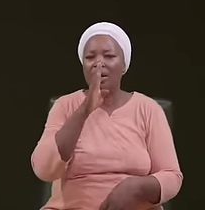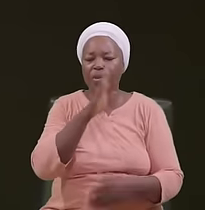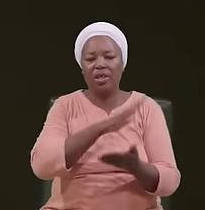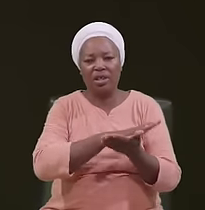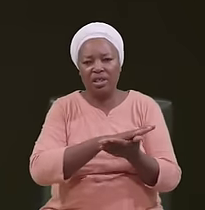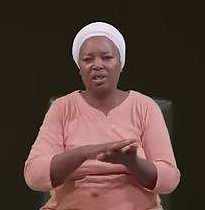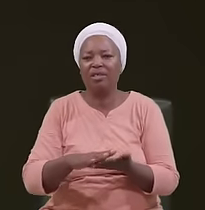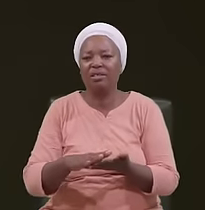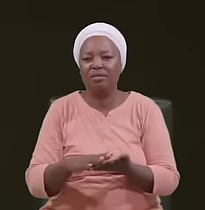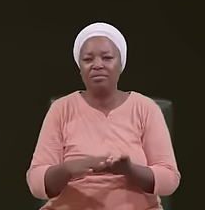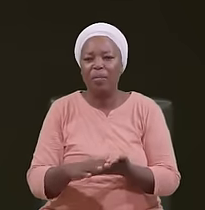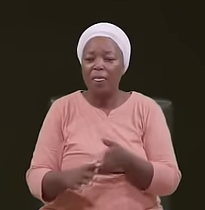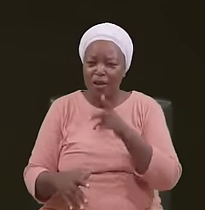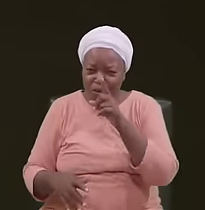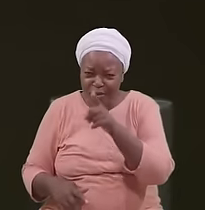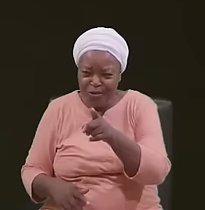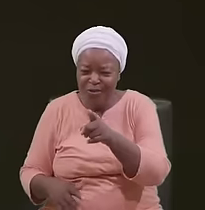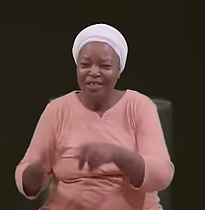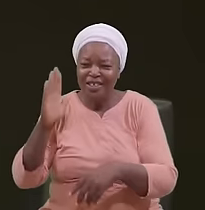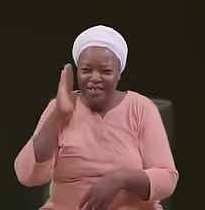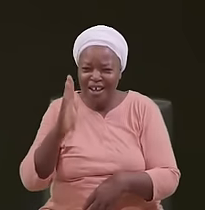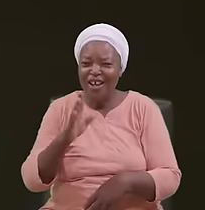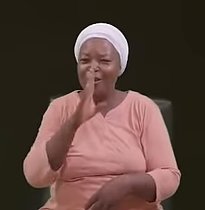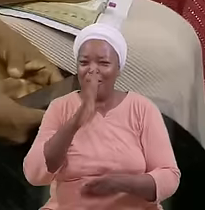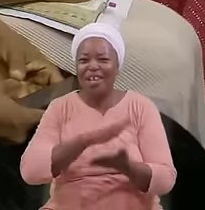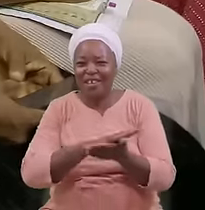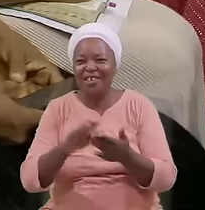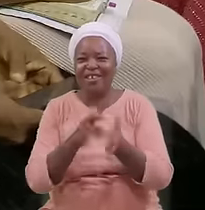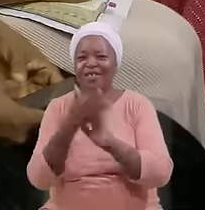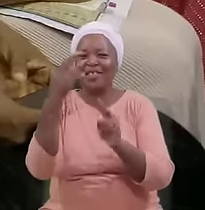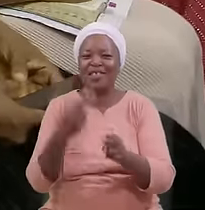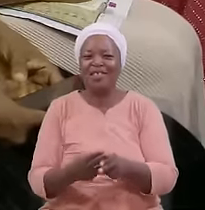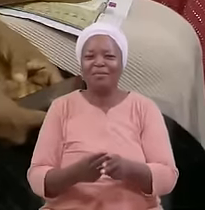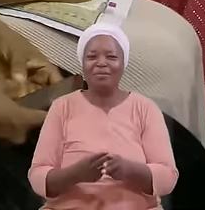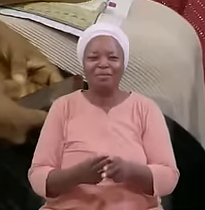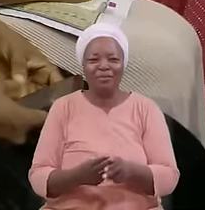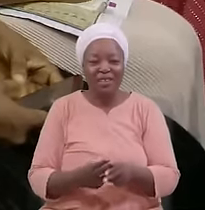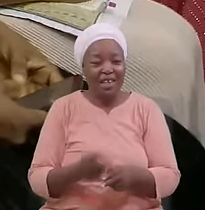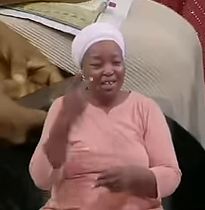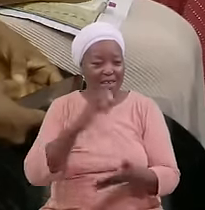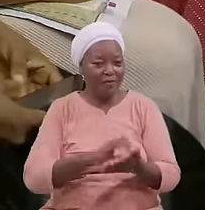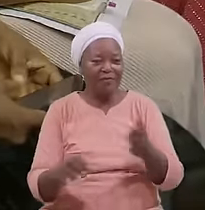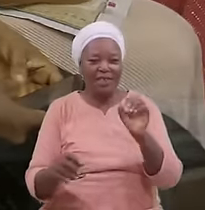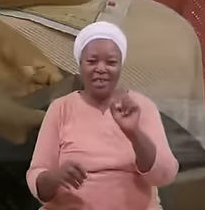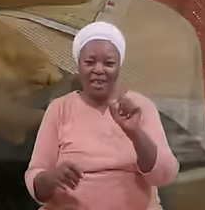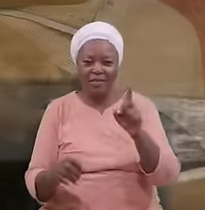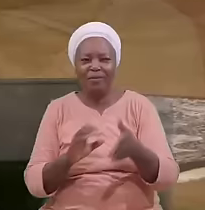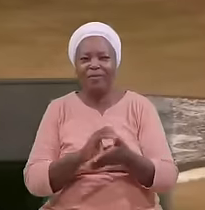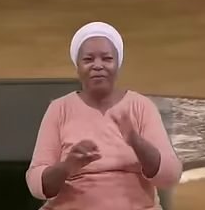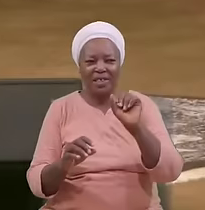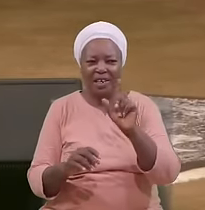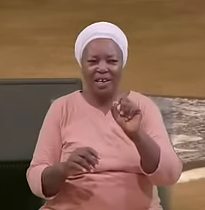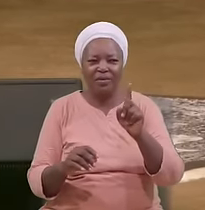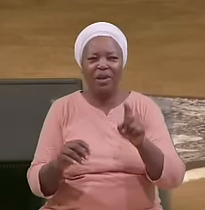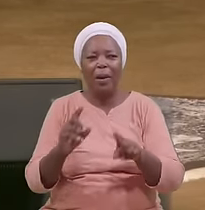clean. Thou shalt be clean. Amen. Look at verse 11. In verse